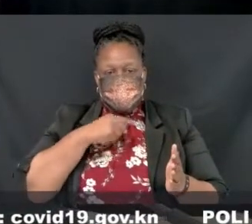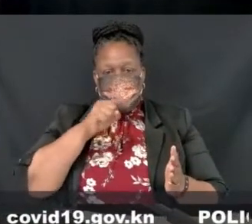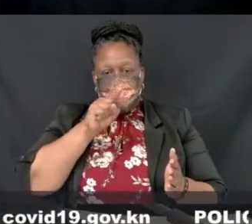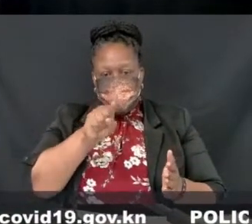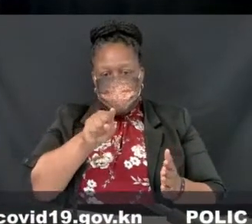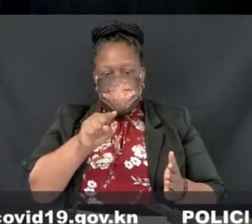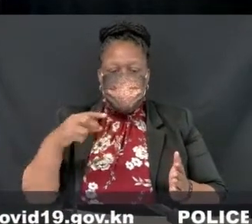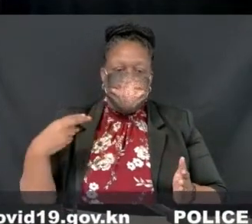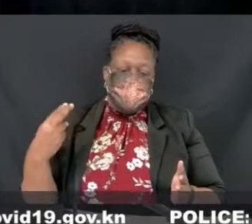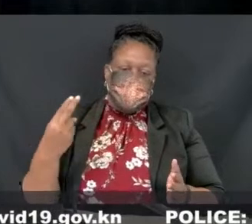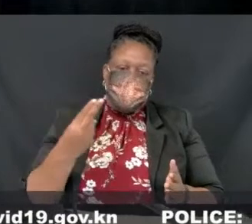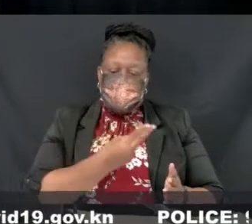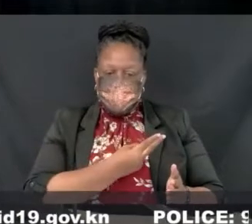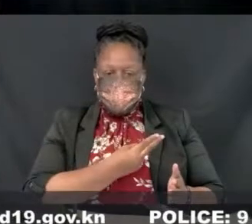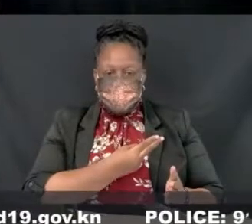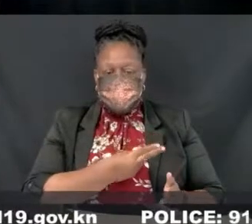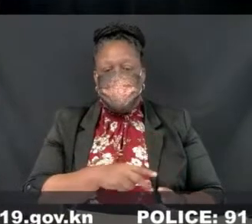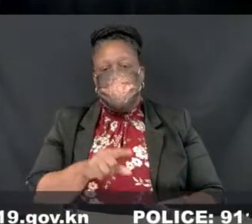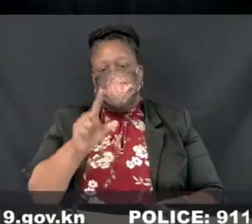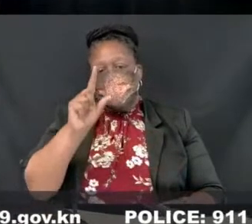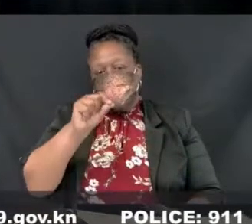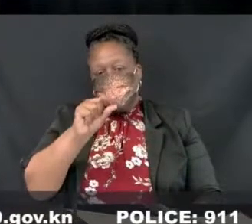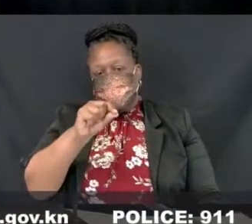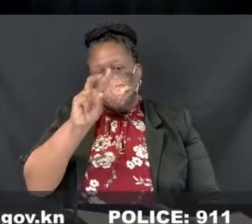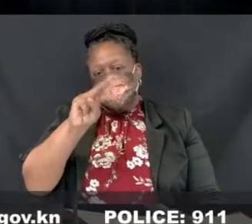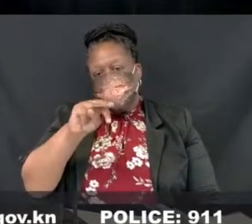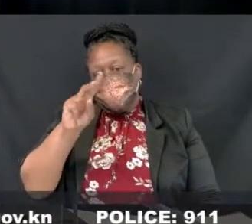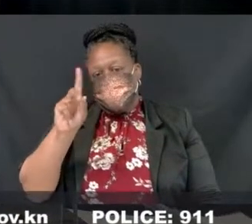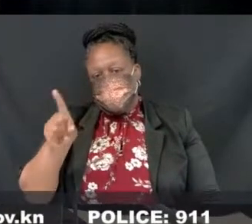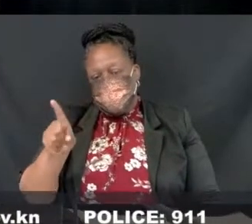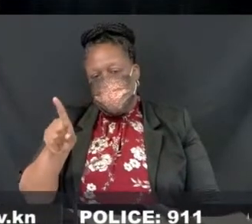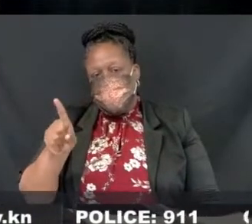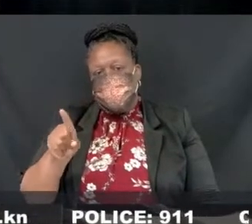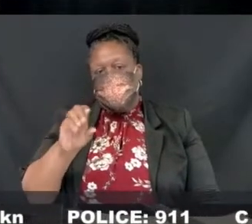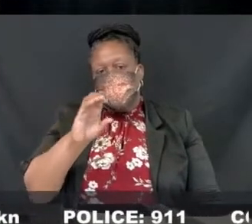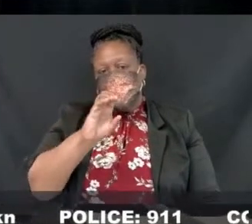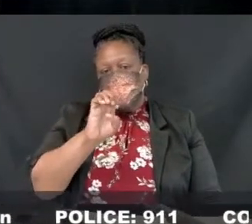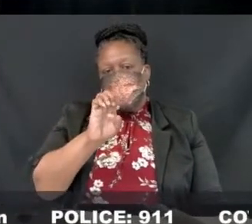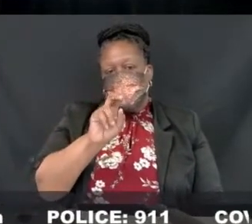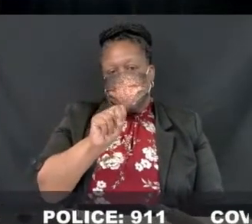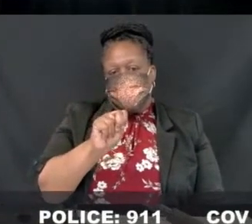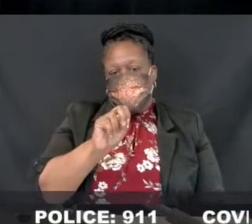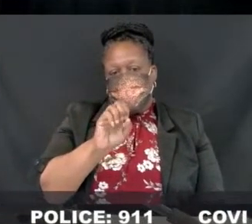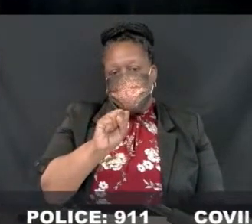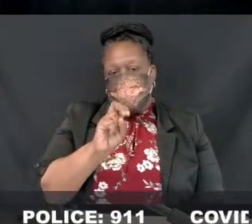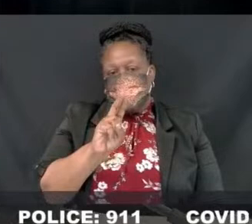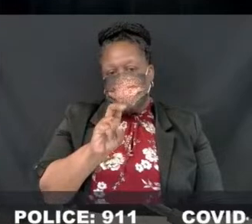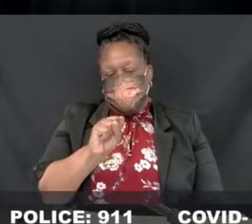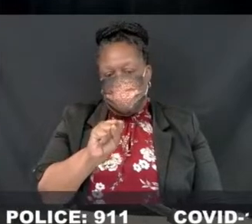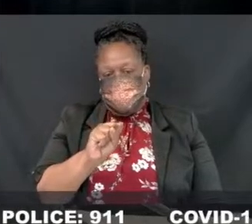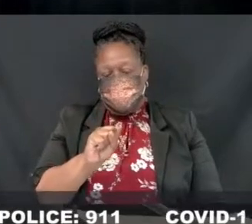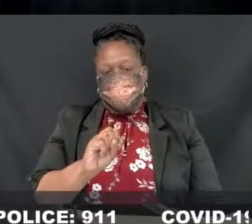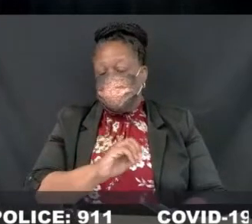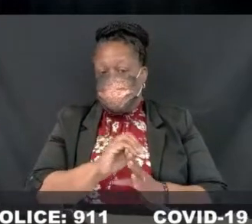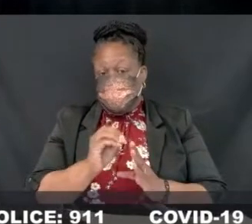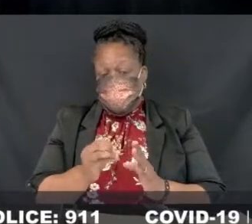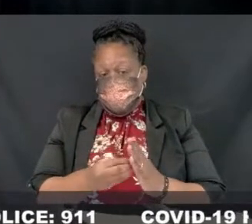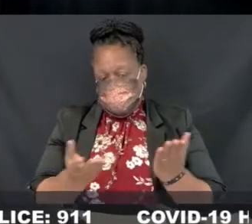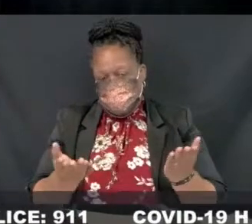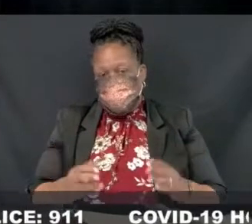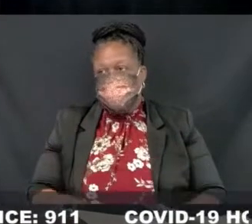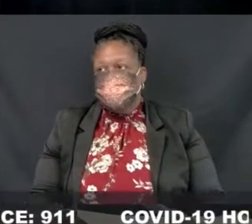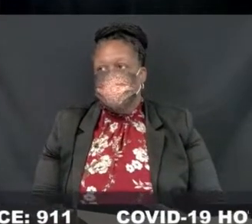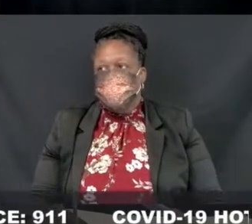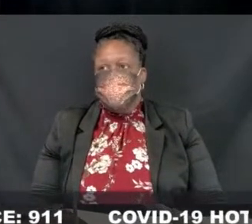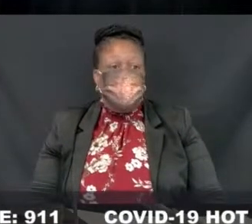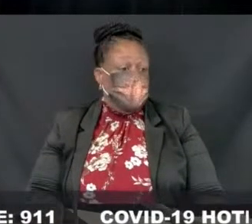count. Let us make it our part, or let us play our part as part of our collective responsibility